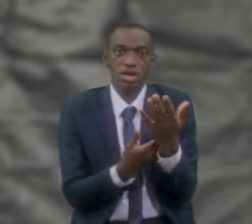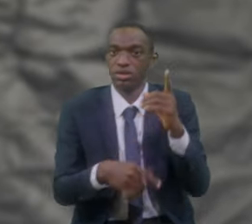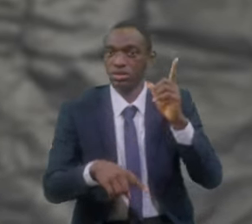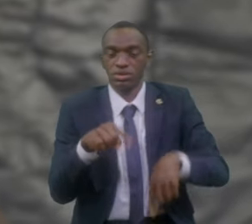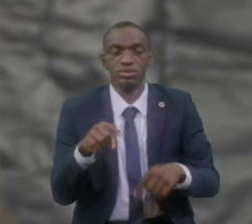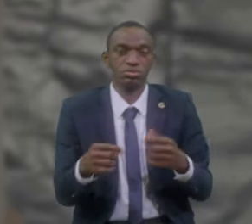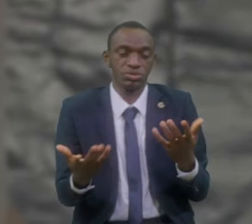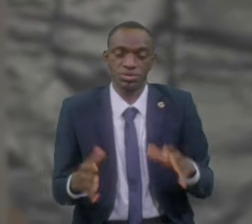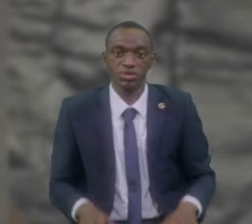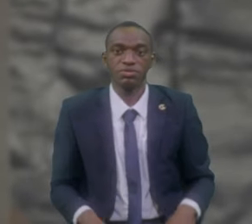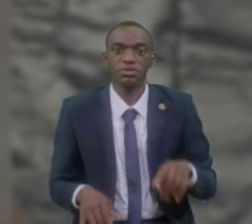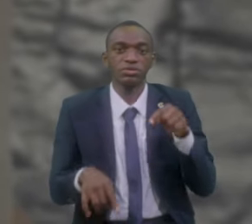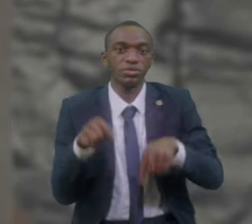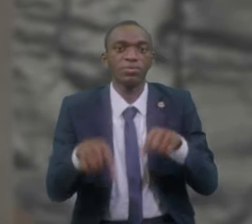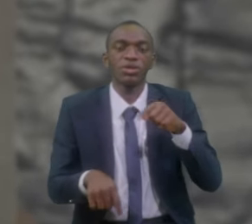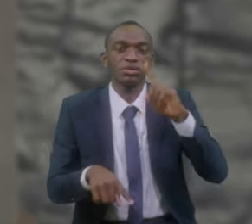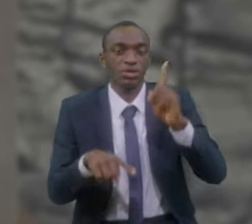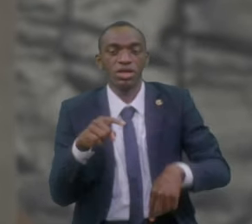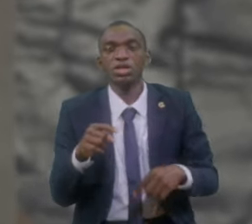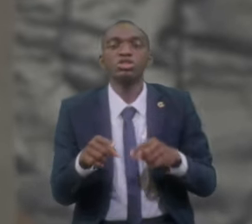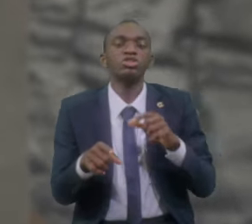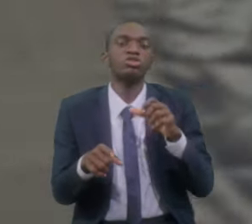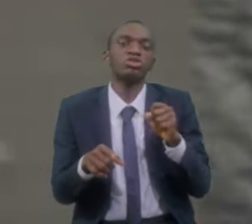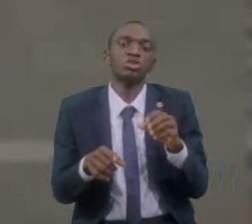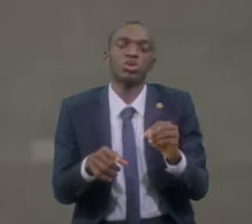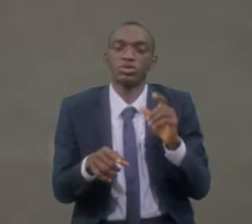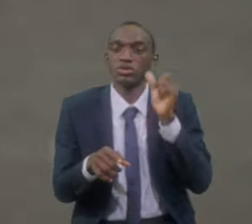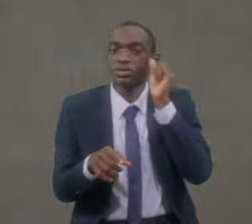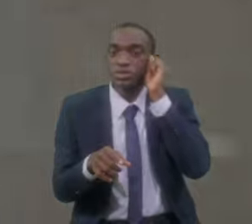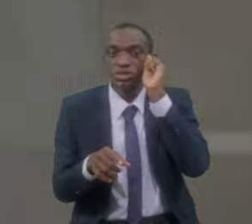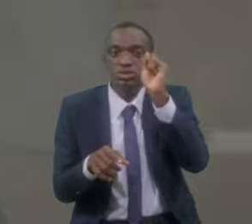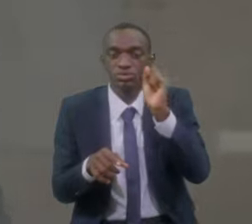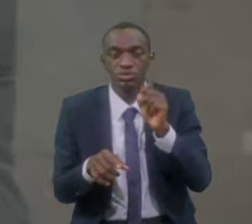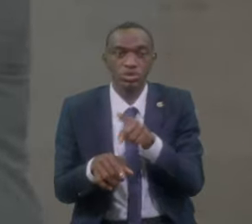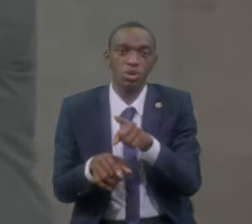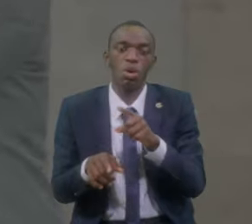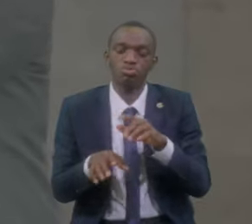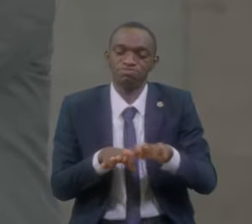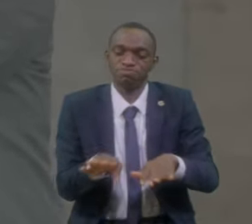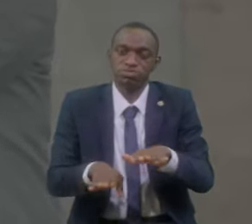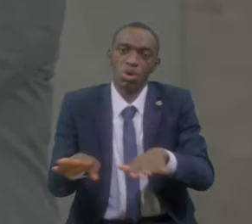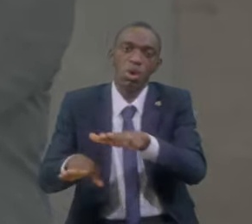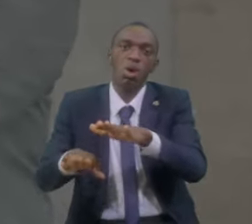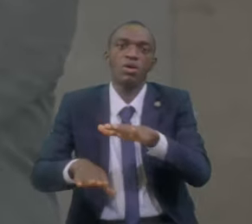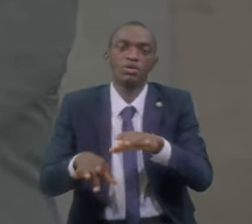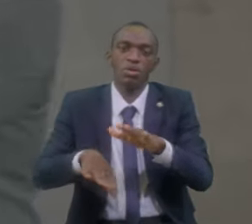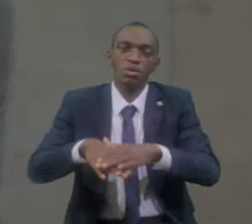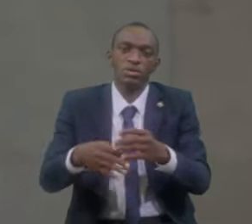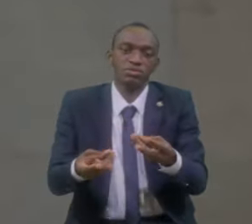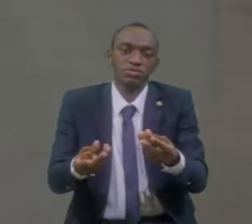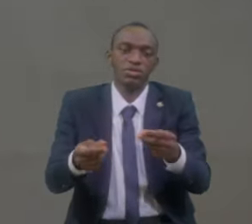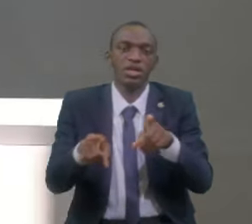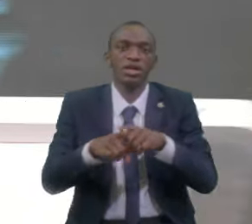crawl on all the four like an animal. And they put her at the gate, at the